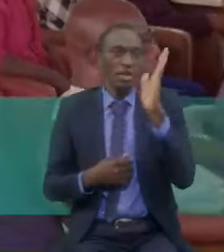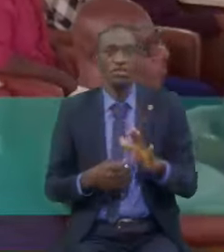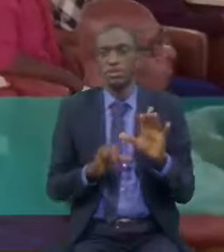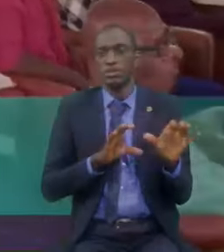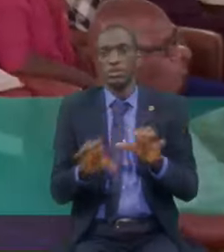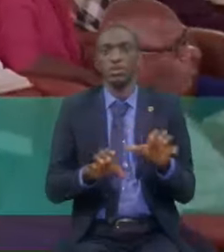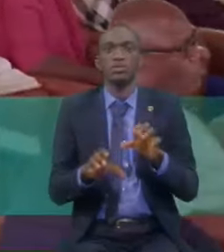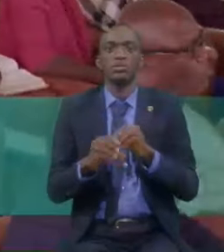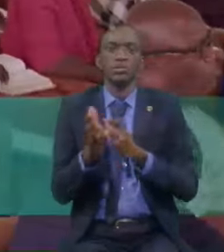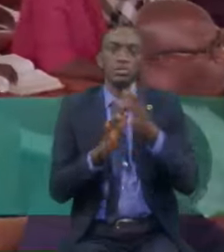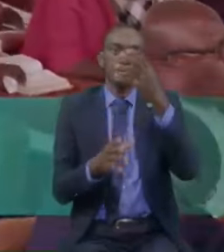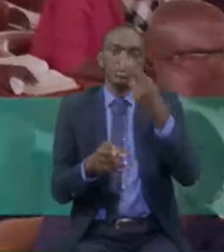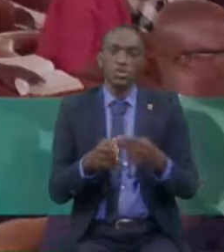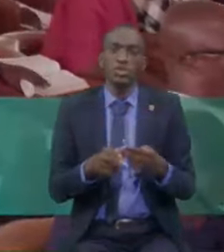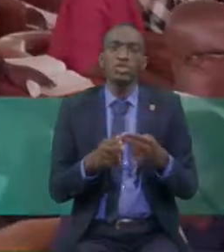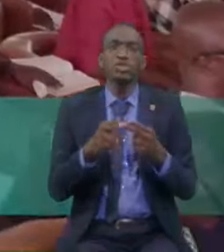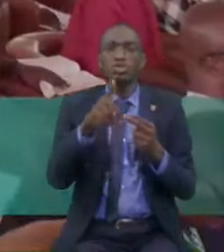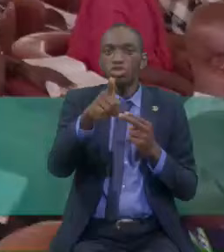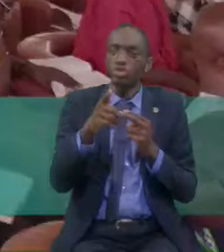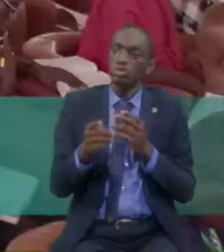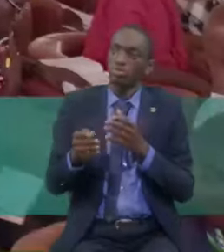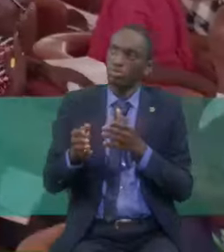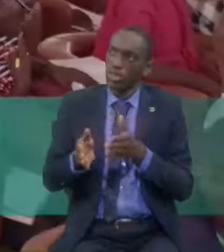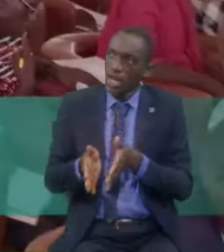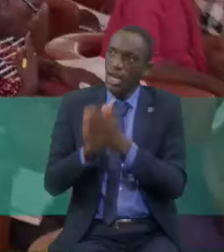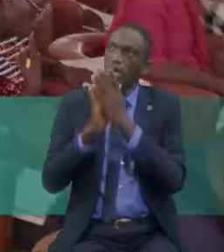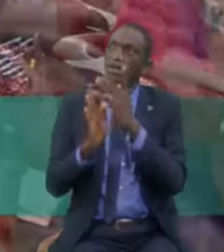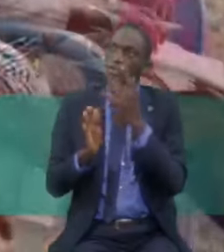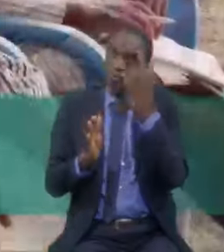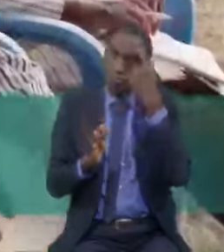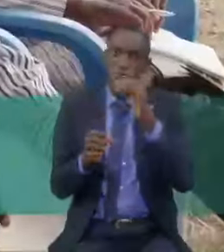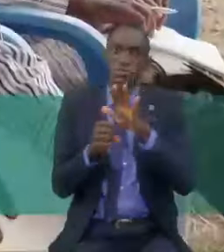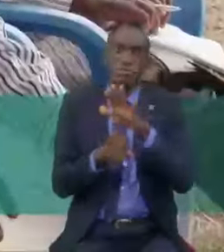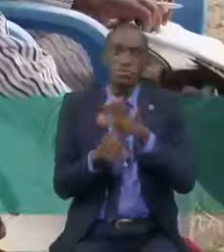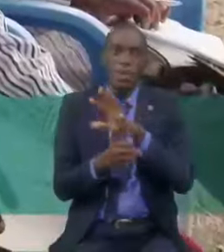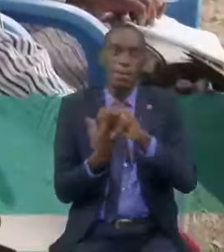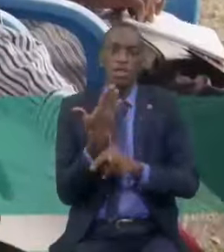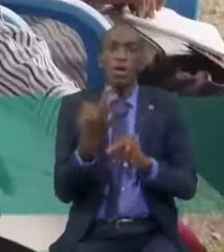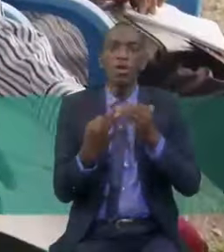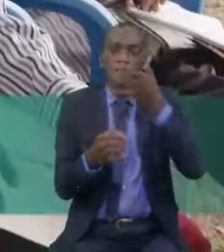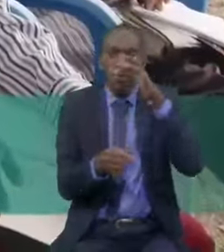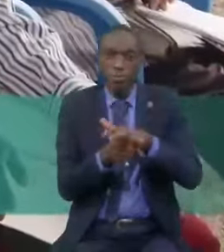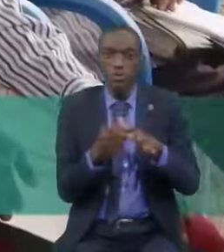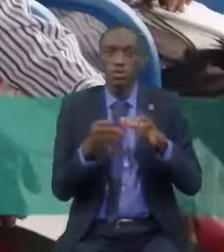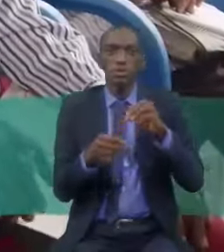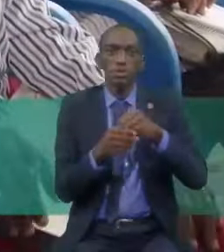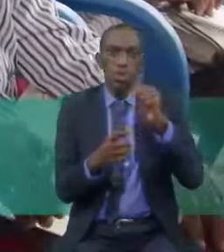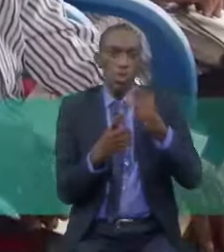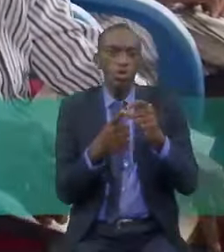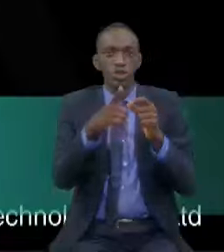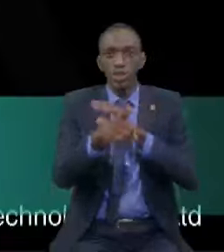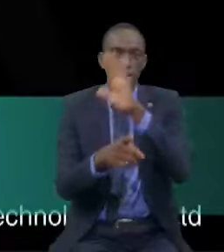of a particular promise in the word that you have never claimed before in Jesus' name. And